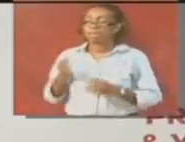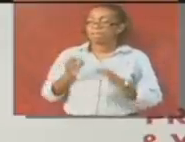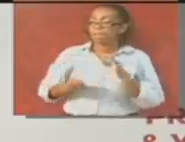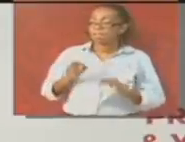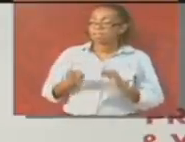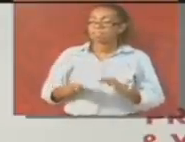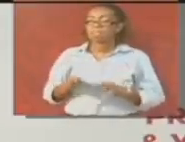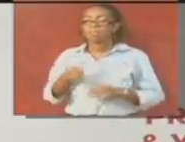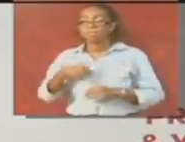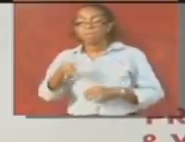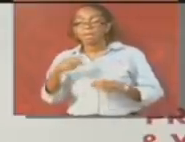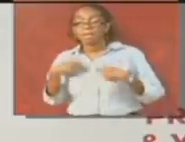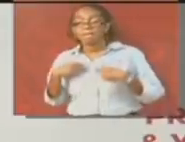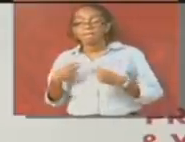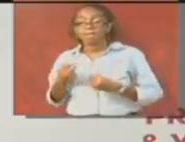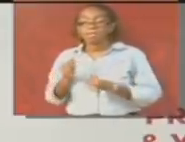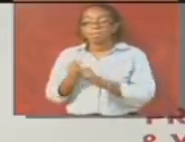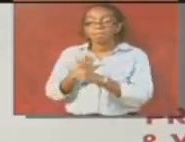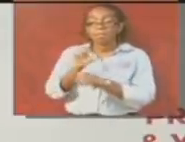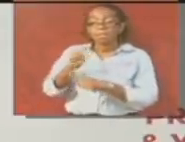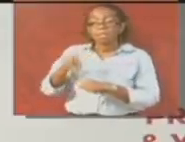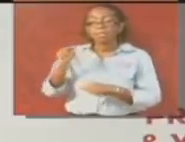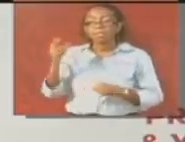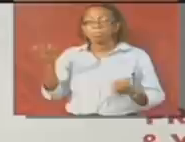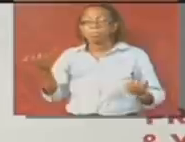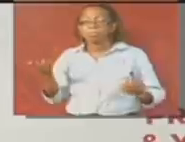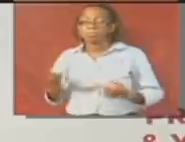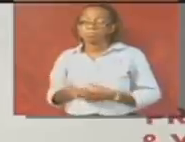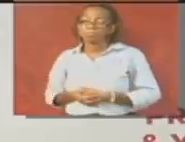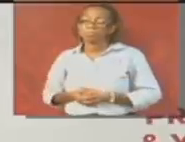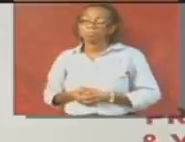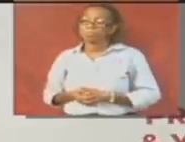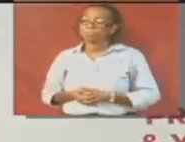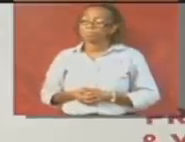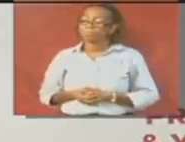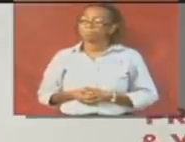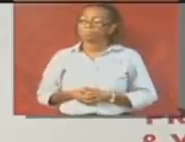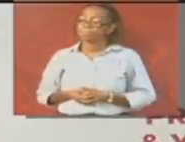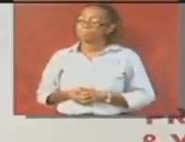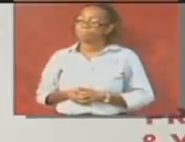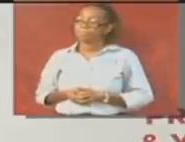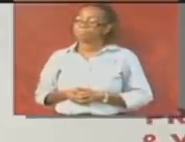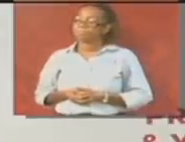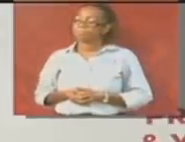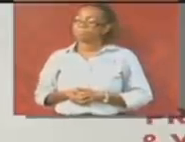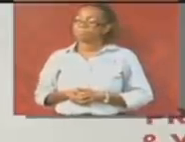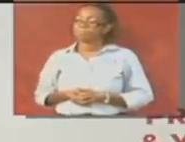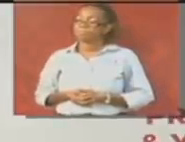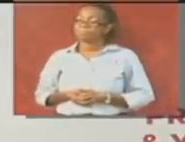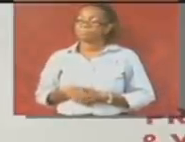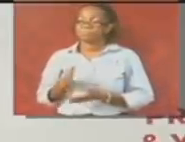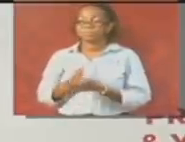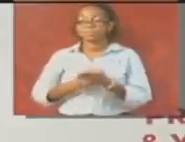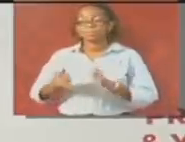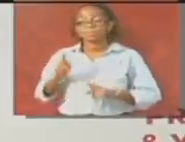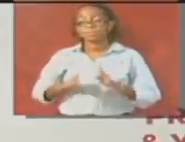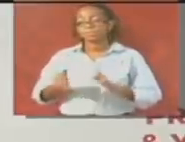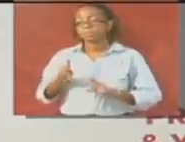the cases based on capacity. There are discussions in the background to have additional